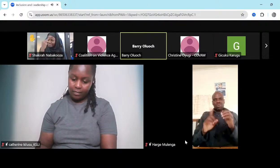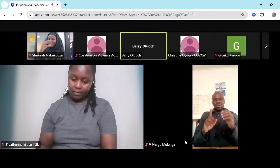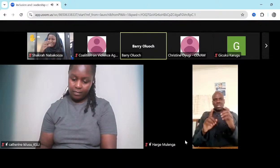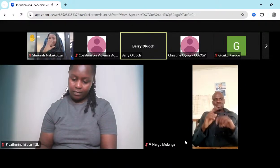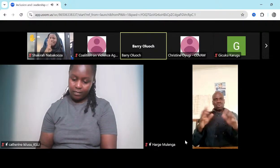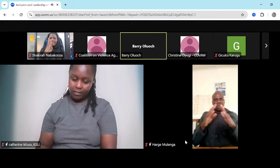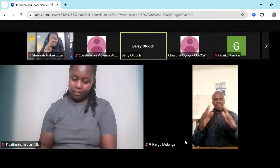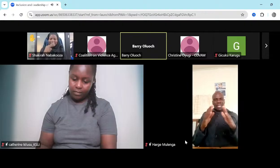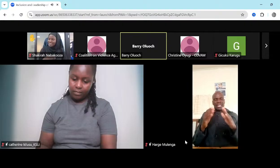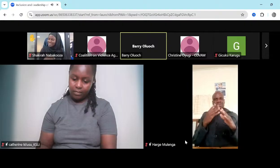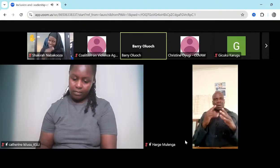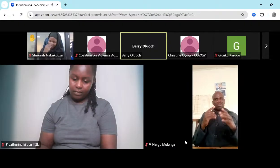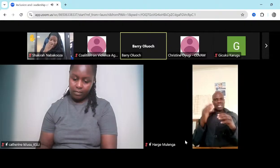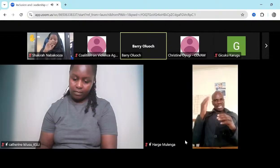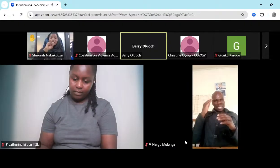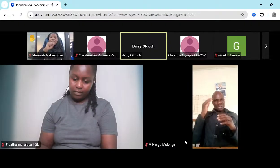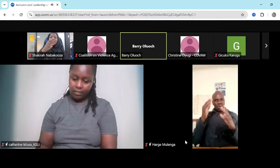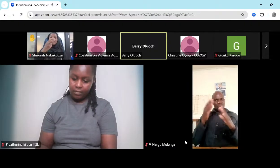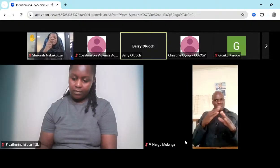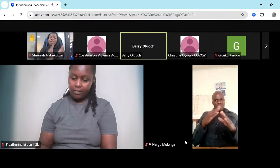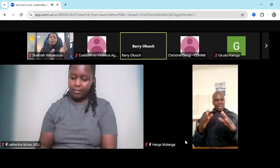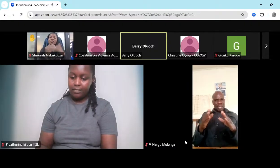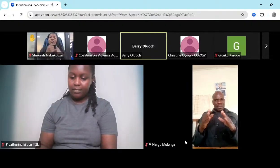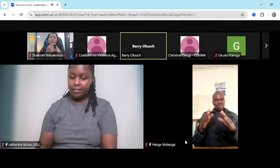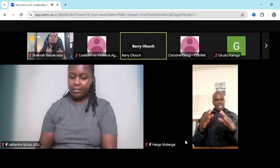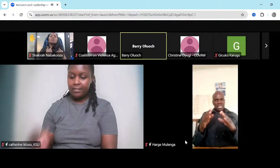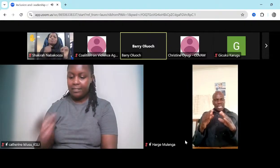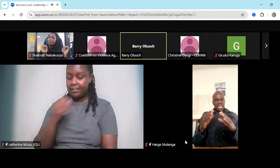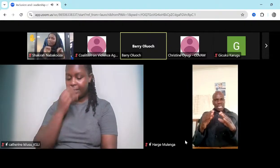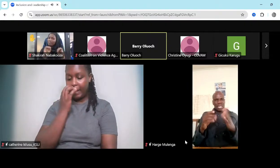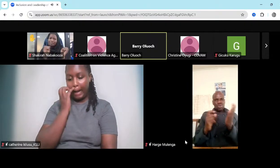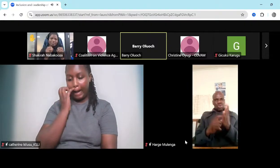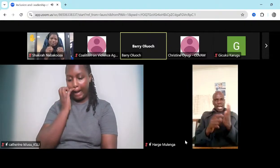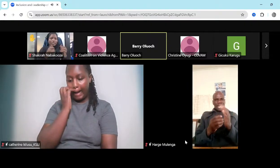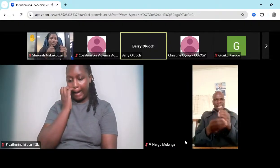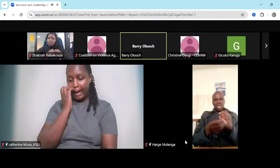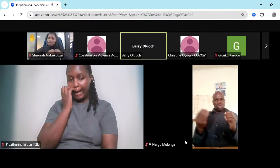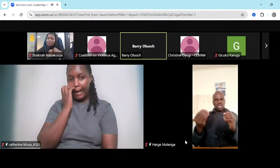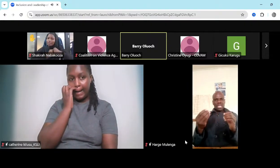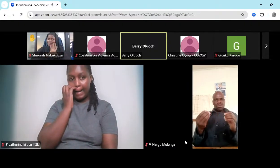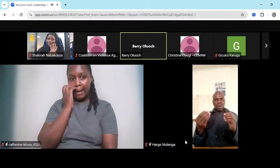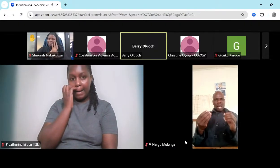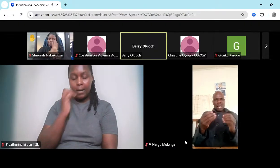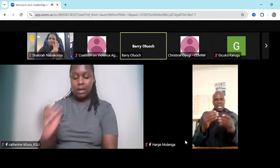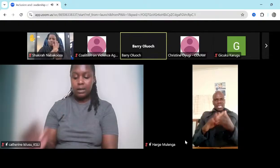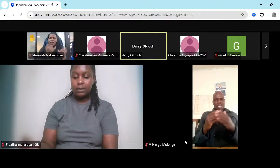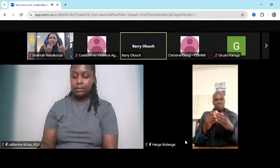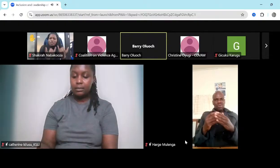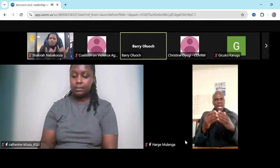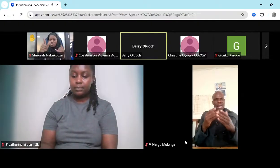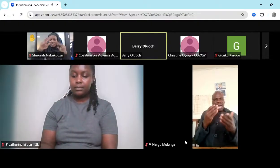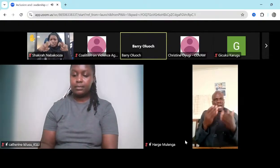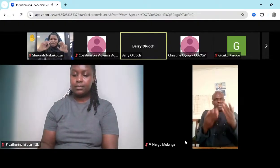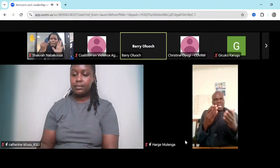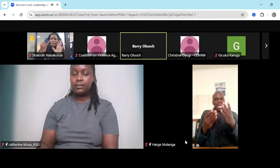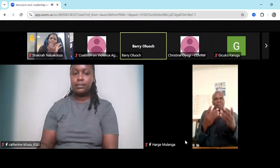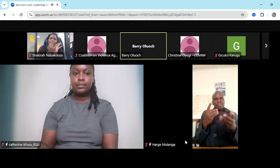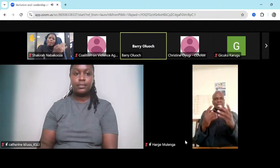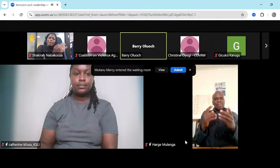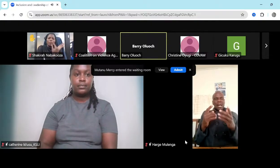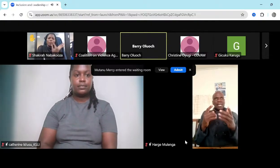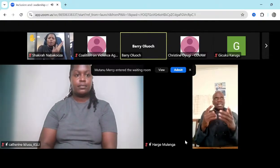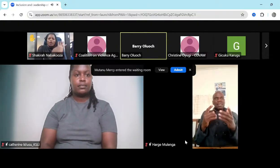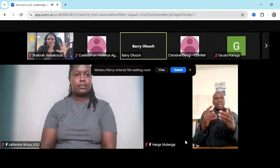the impact of that, knowing the challenges are more or less the same, and Uganda was not included in